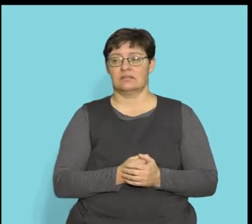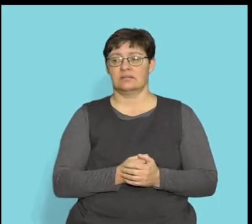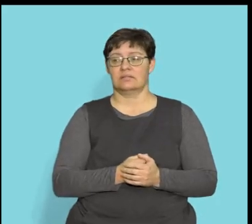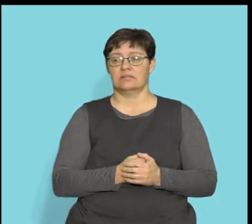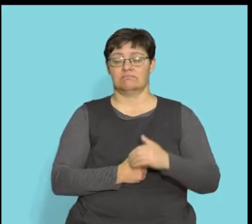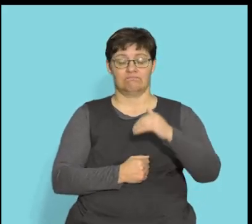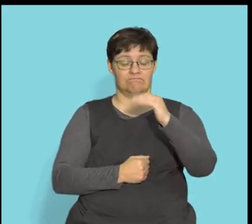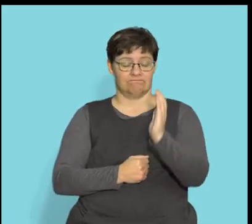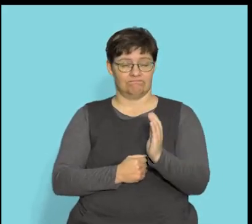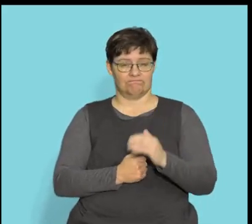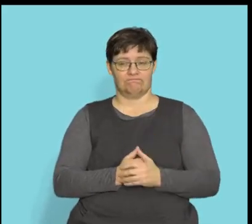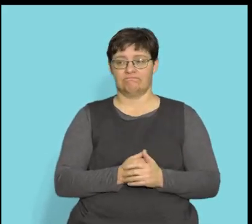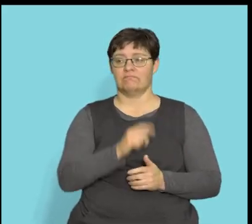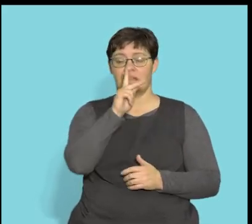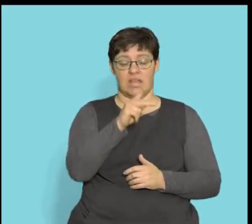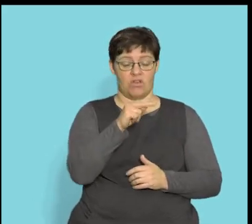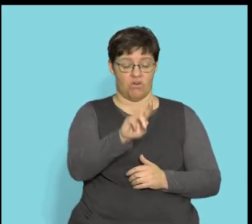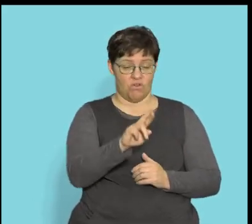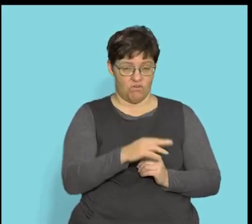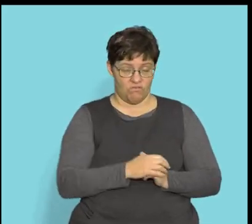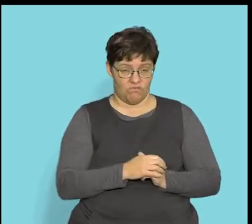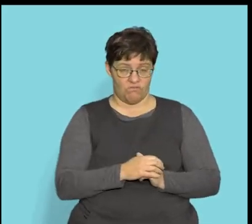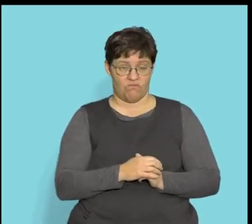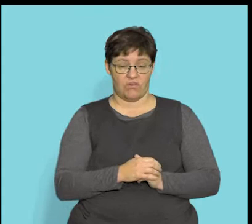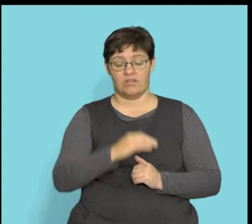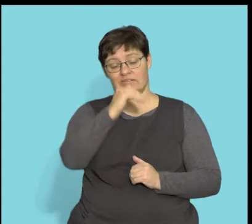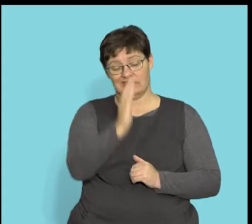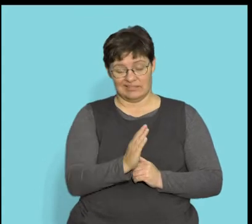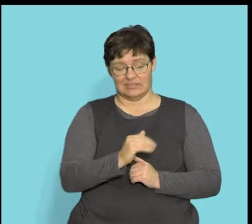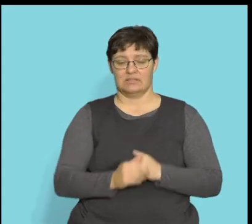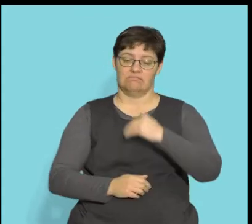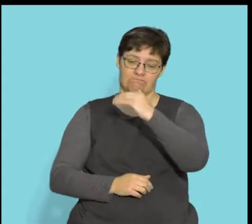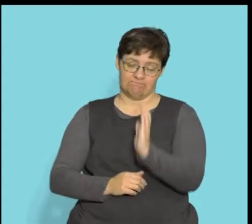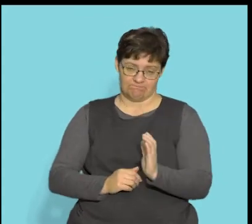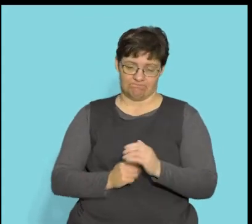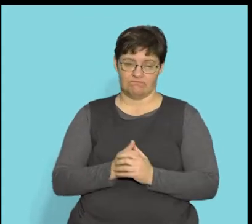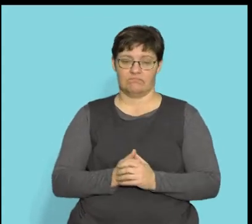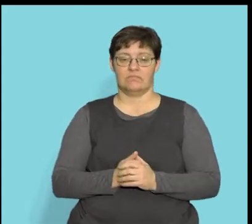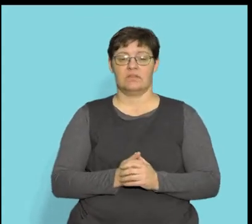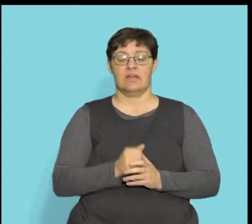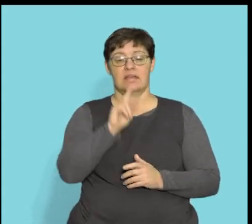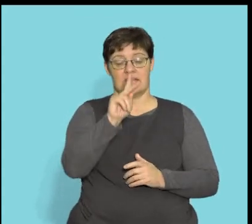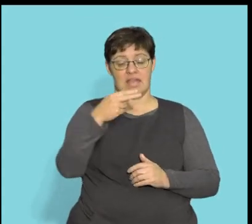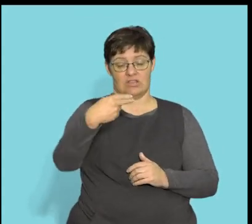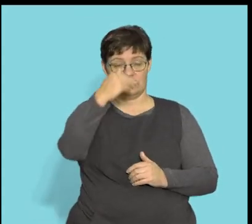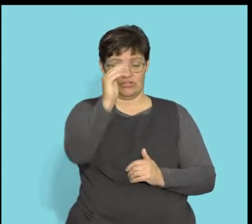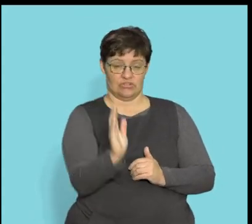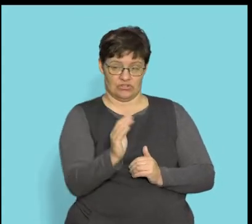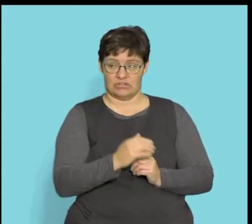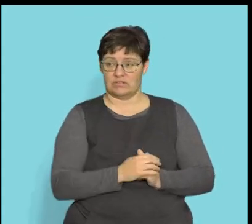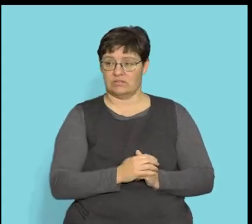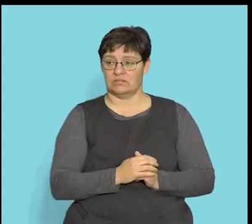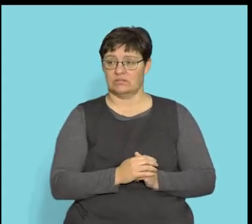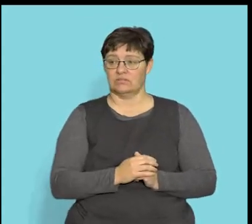new radius, which is kr, and my new height is